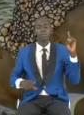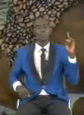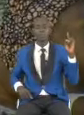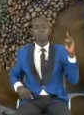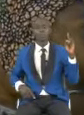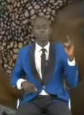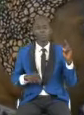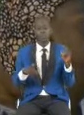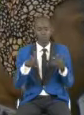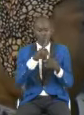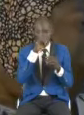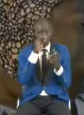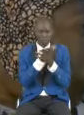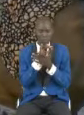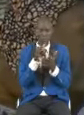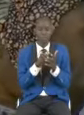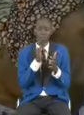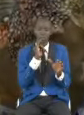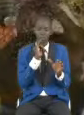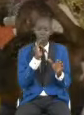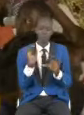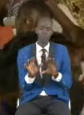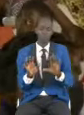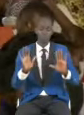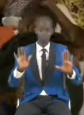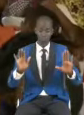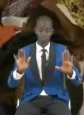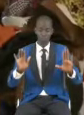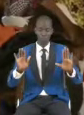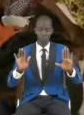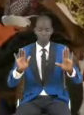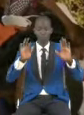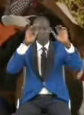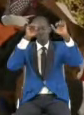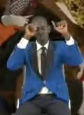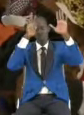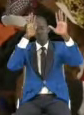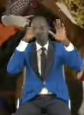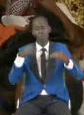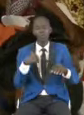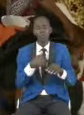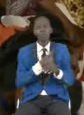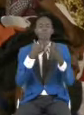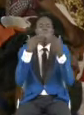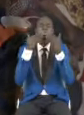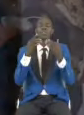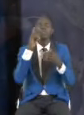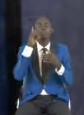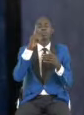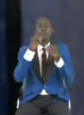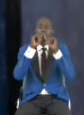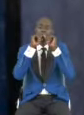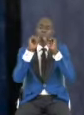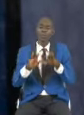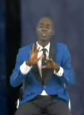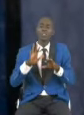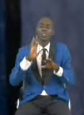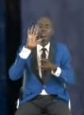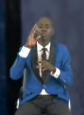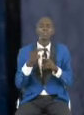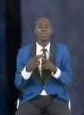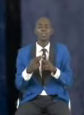Believe it's done. Father, we thank you. I bless your name